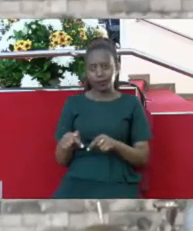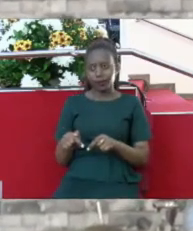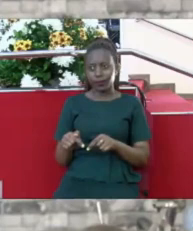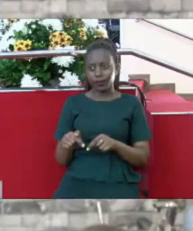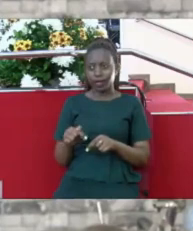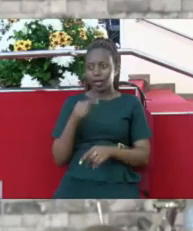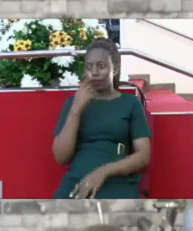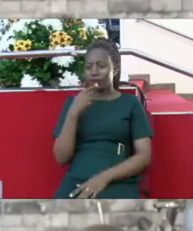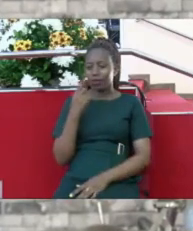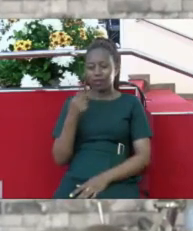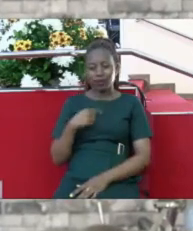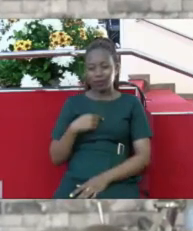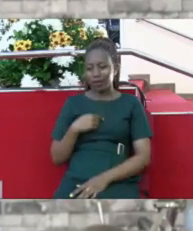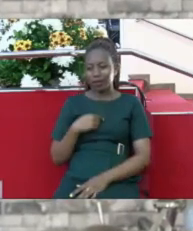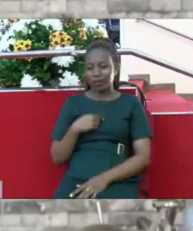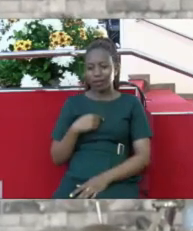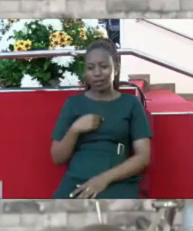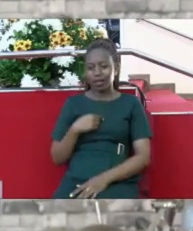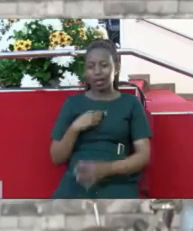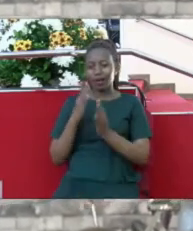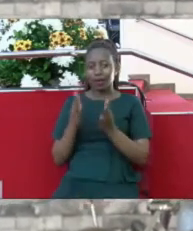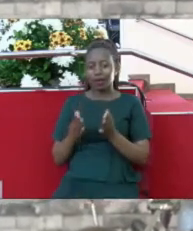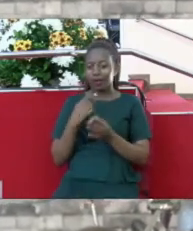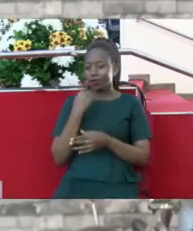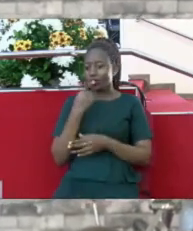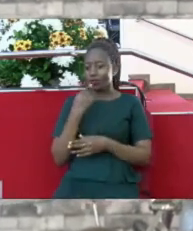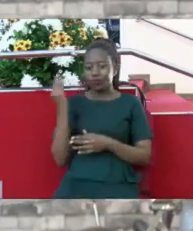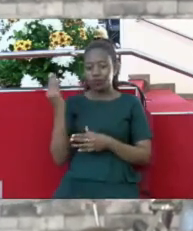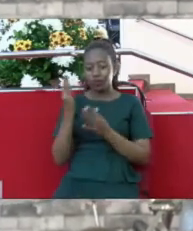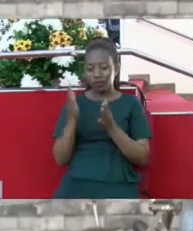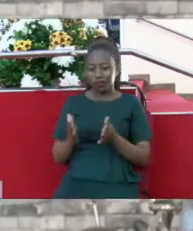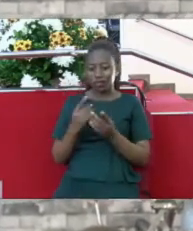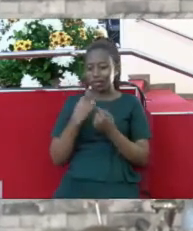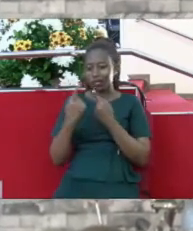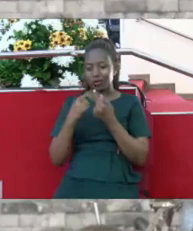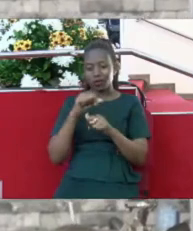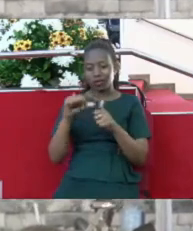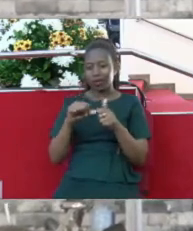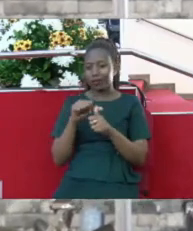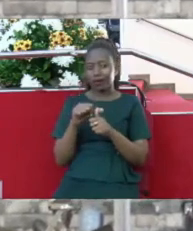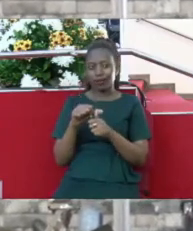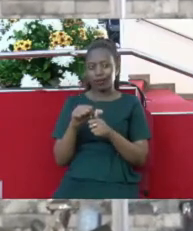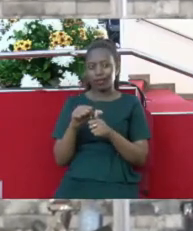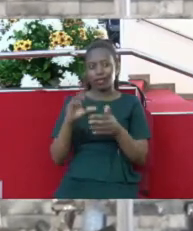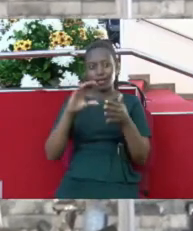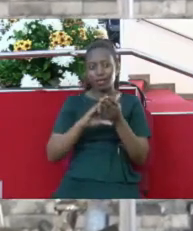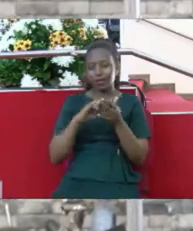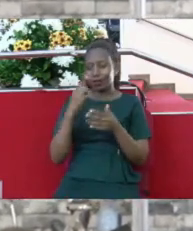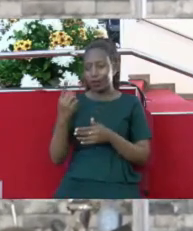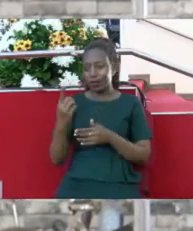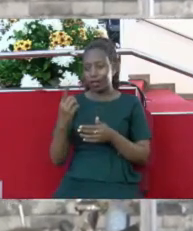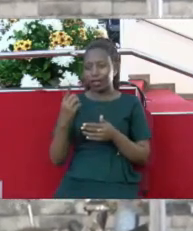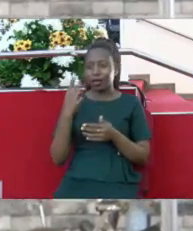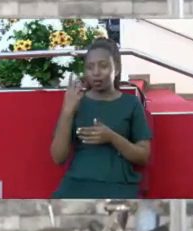number 1, 2 and 3. Unasema ya kwamba mimi ndiye yule mtu ambaye katika sura ya kwanza, 2 na 3. In actual fact, the list that we